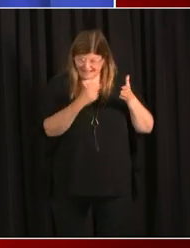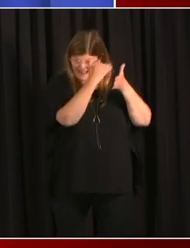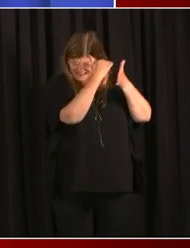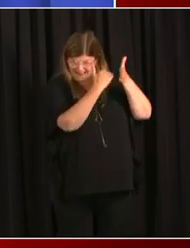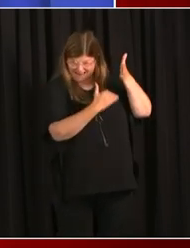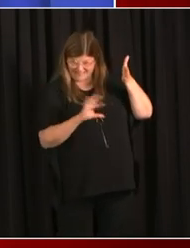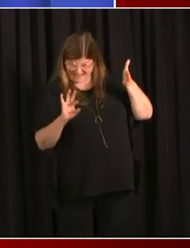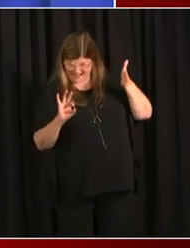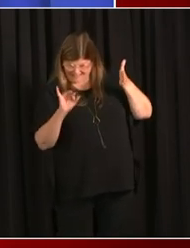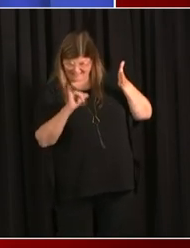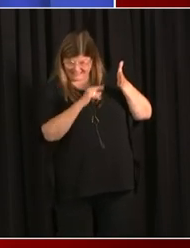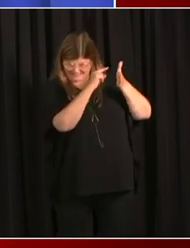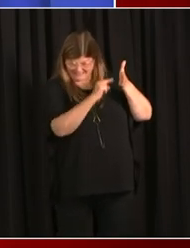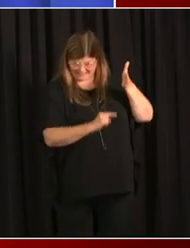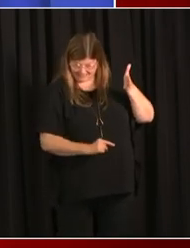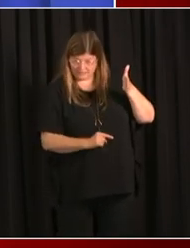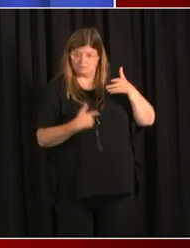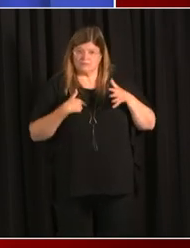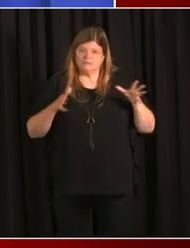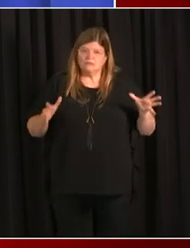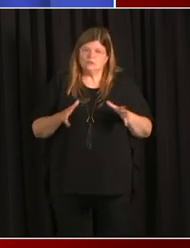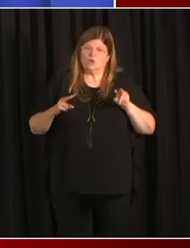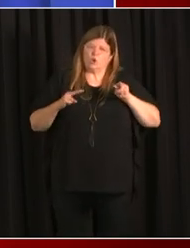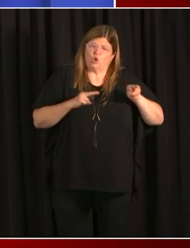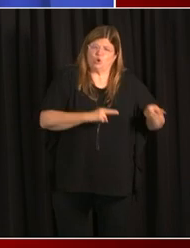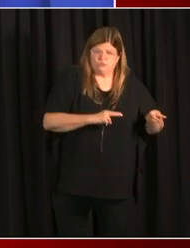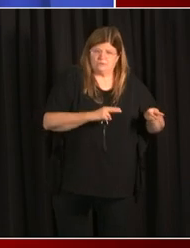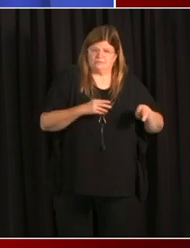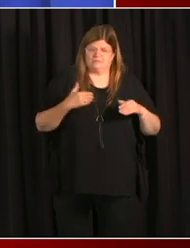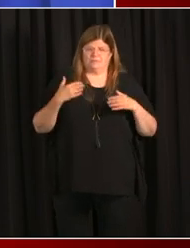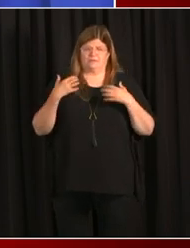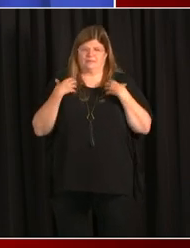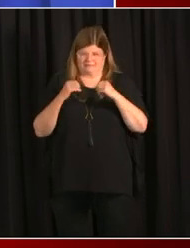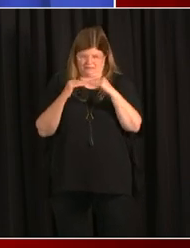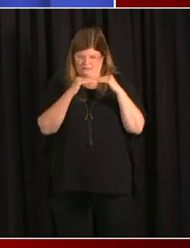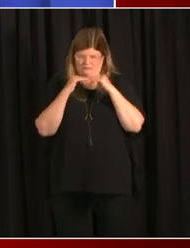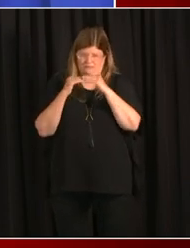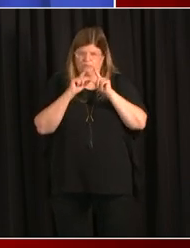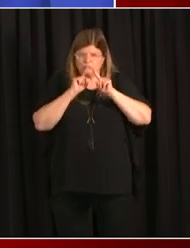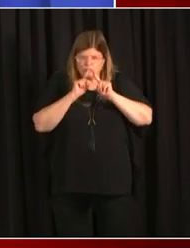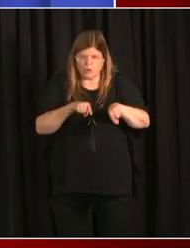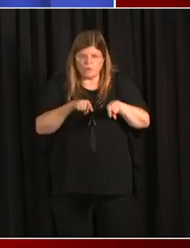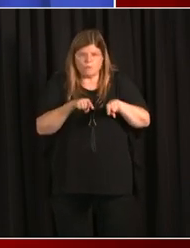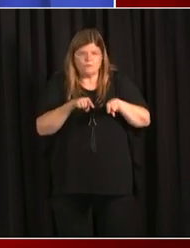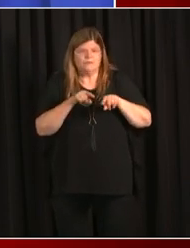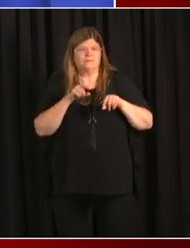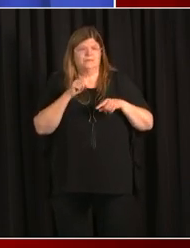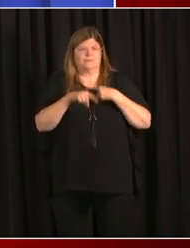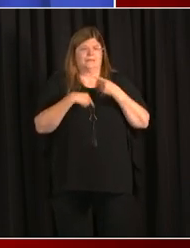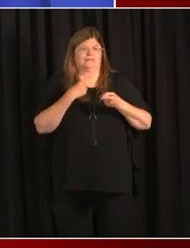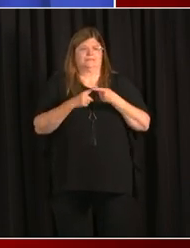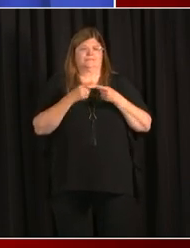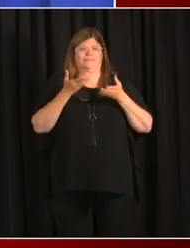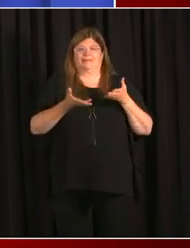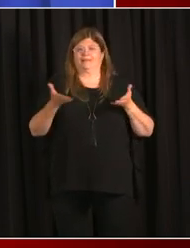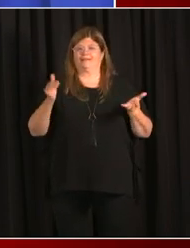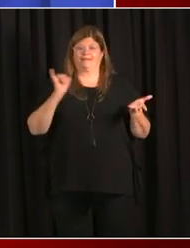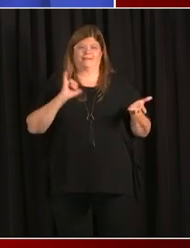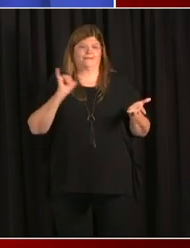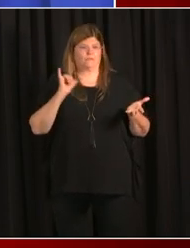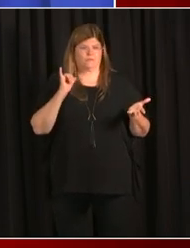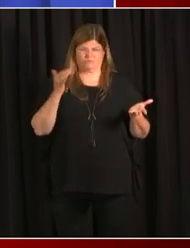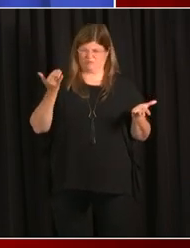environmental factors. So I'd encourage people to look at that health equity report. So when we talk